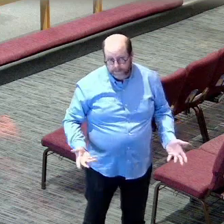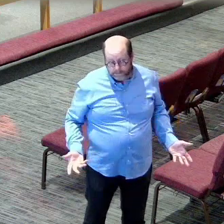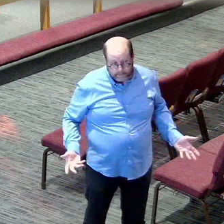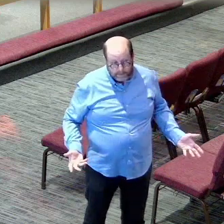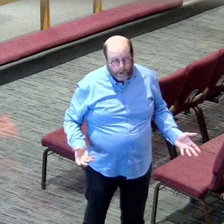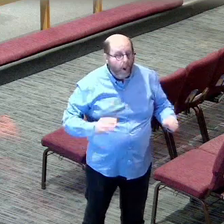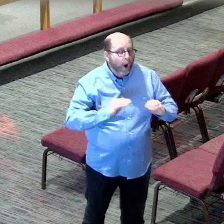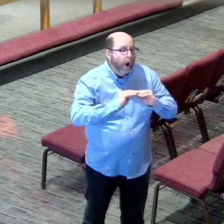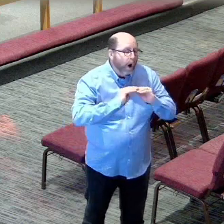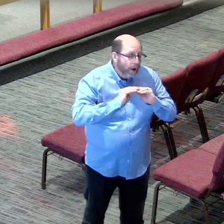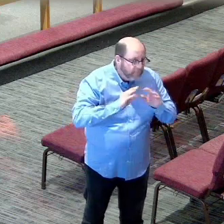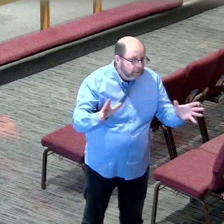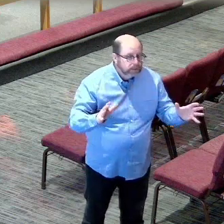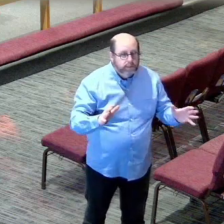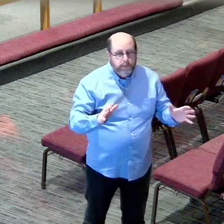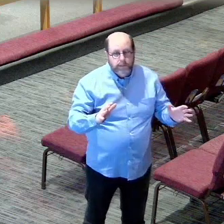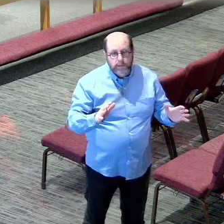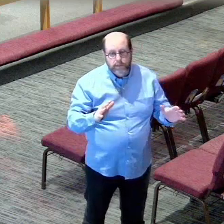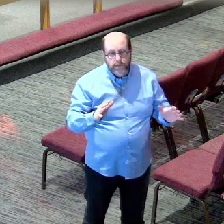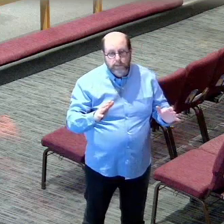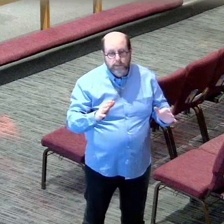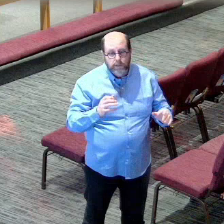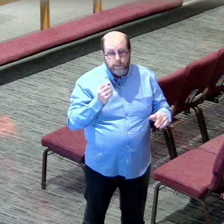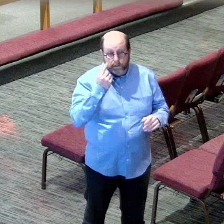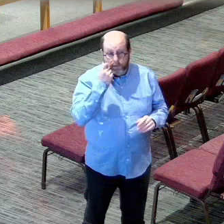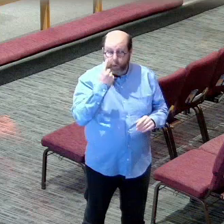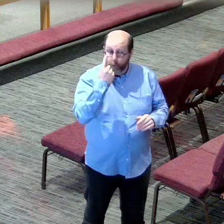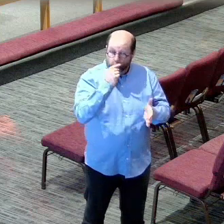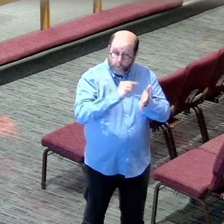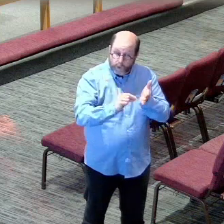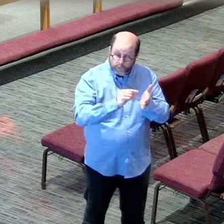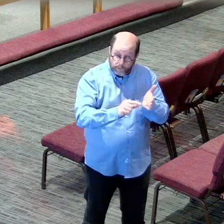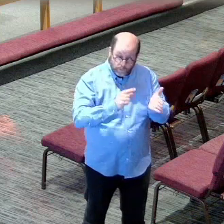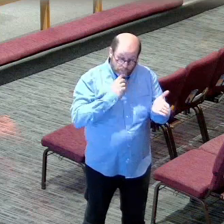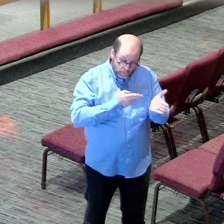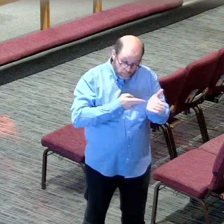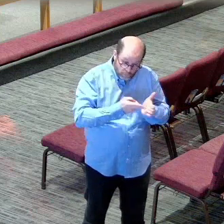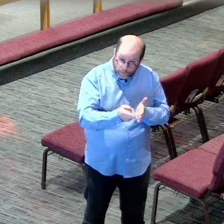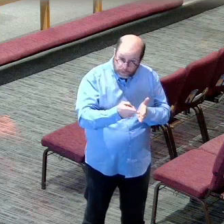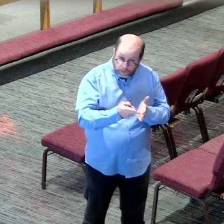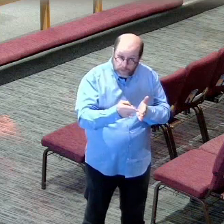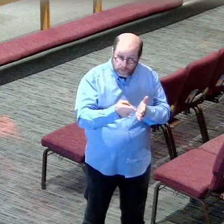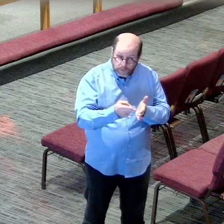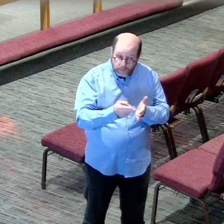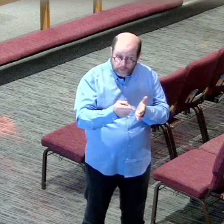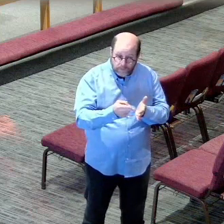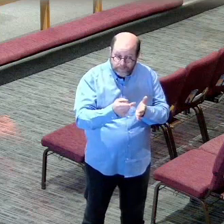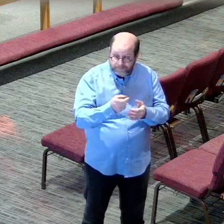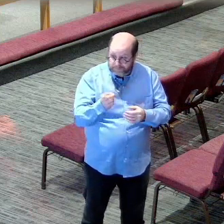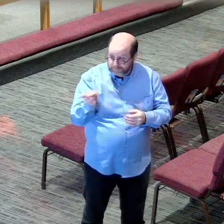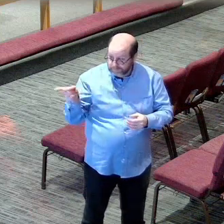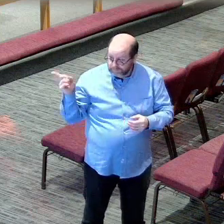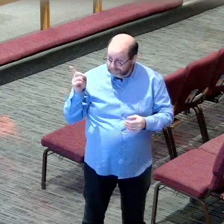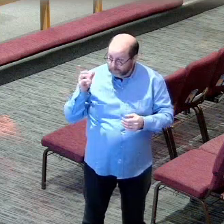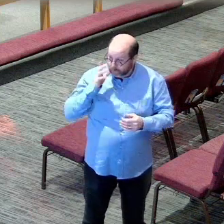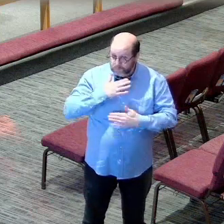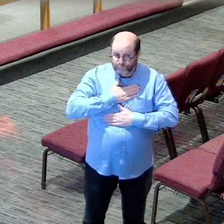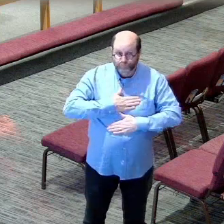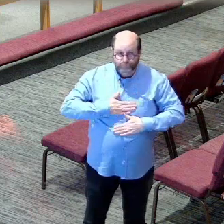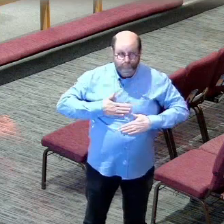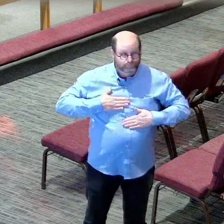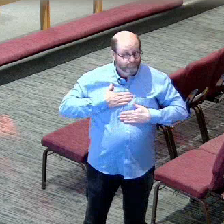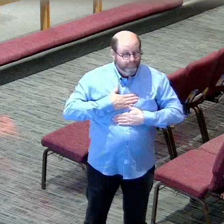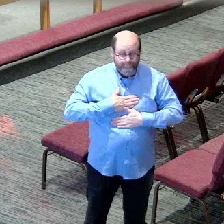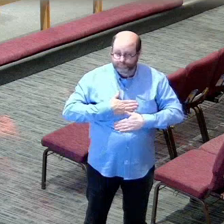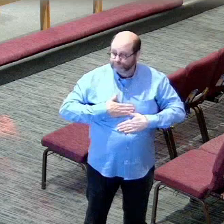Obviously, an insistence on one scriptural truth will not be appreciated everywhere or